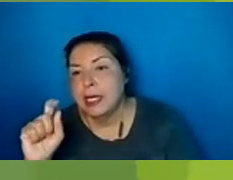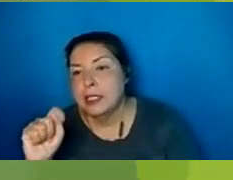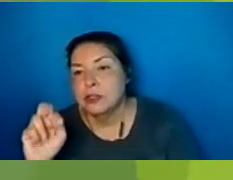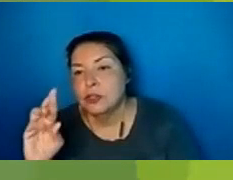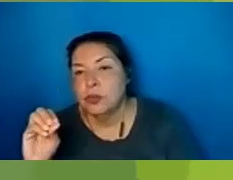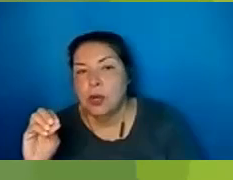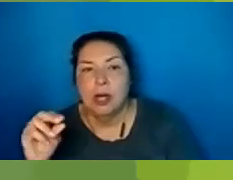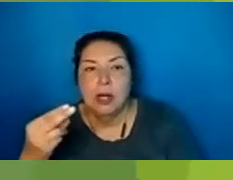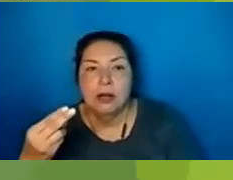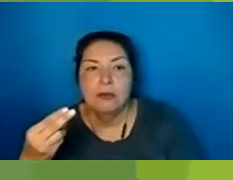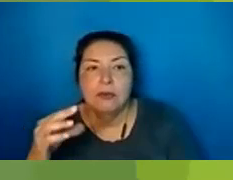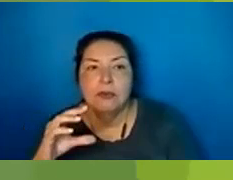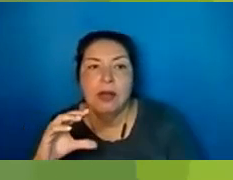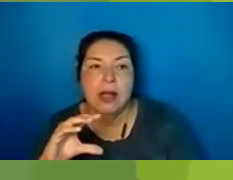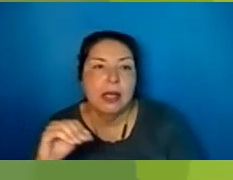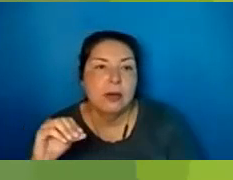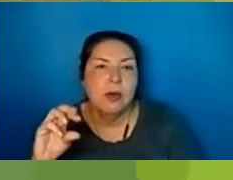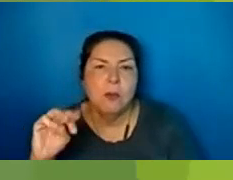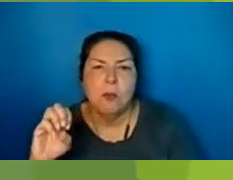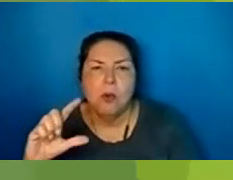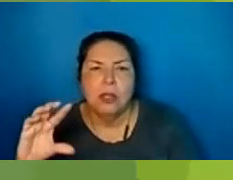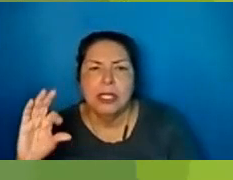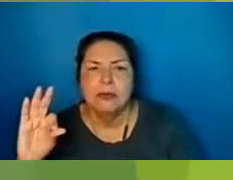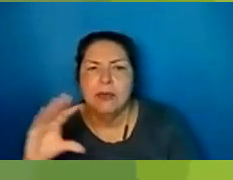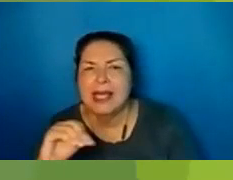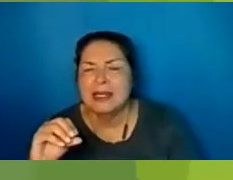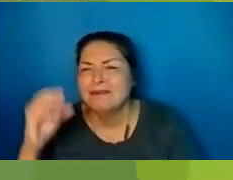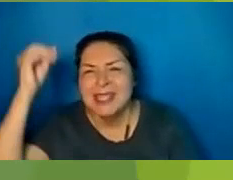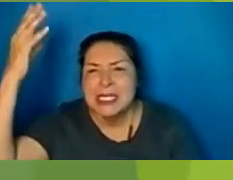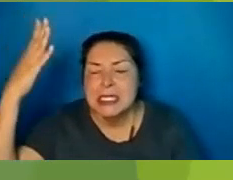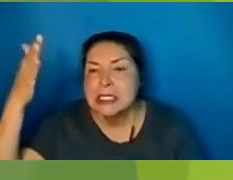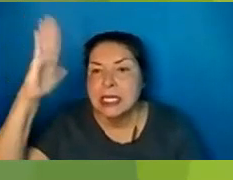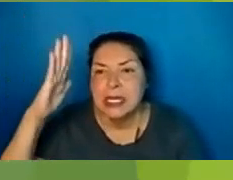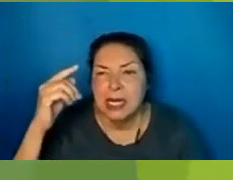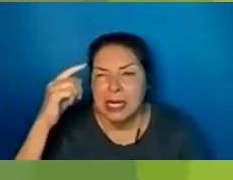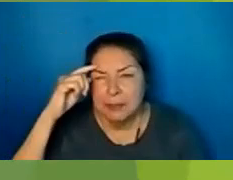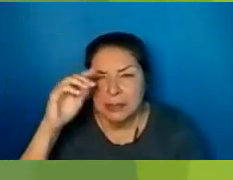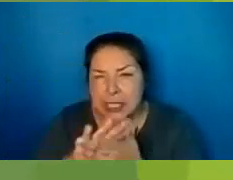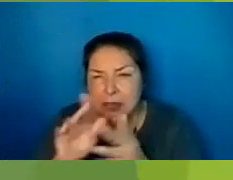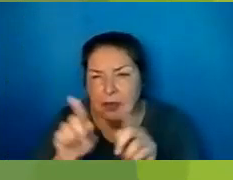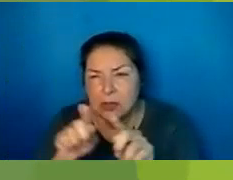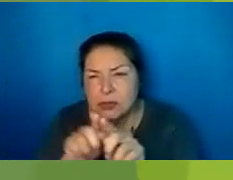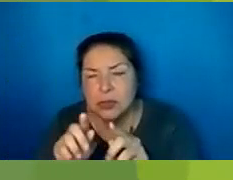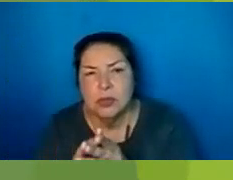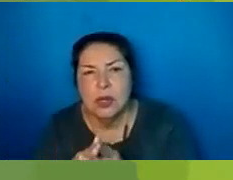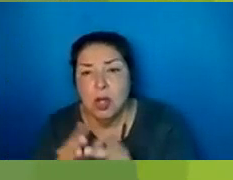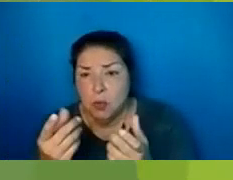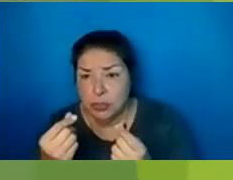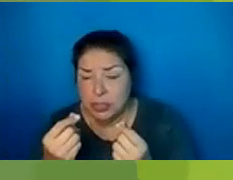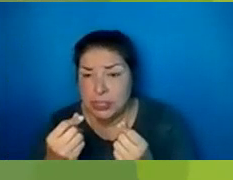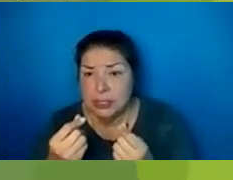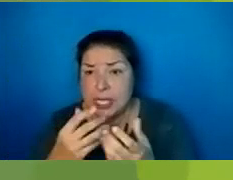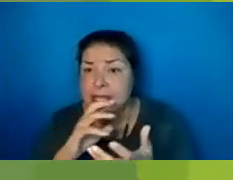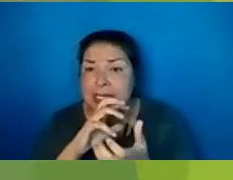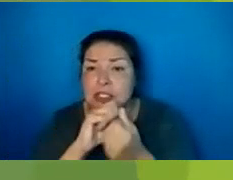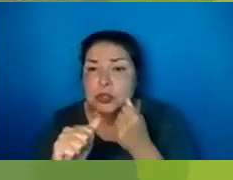and whatnot else, sun god, I believe, was one of them as well. They have They have torn down the covenant. They have